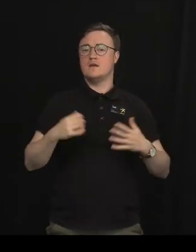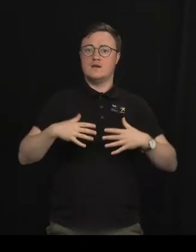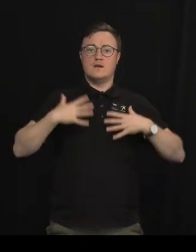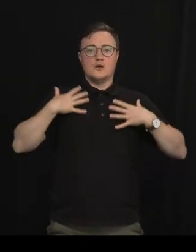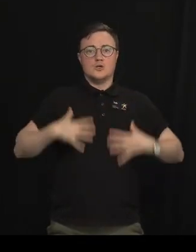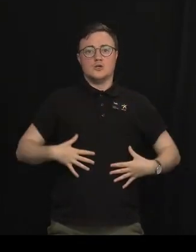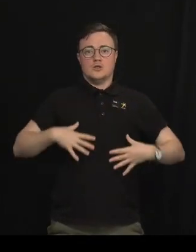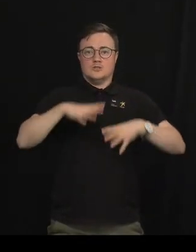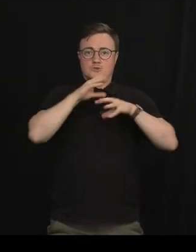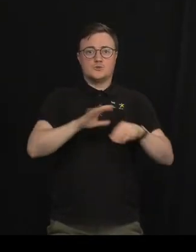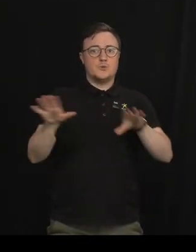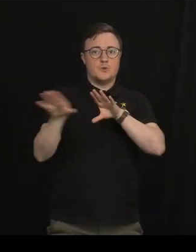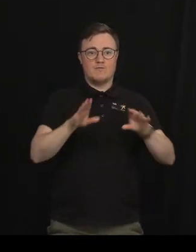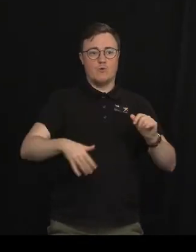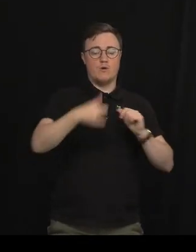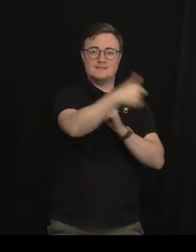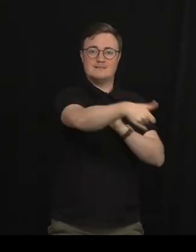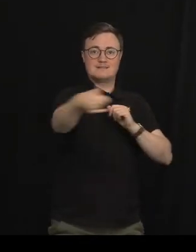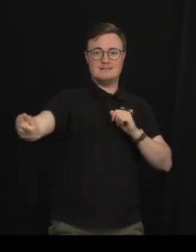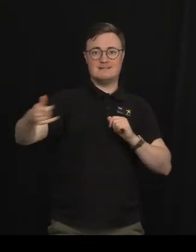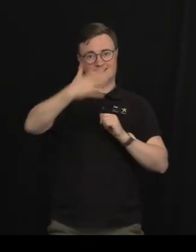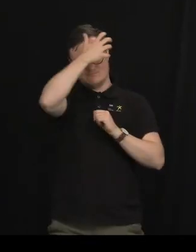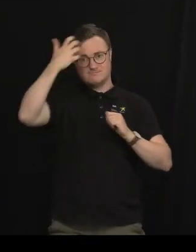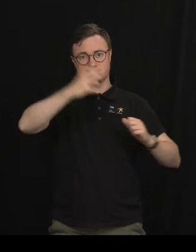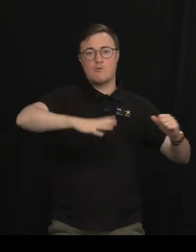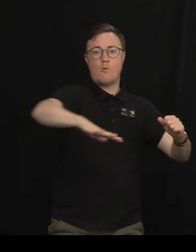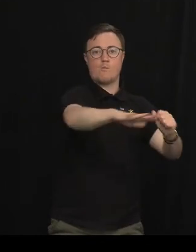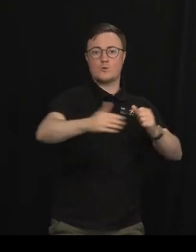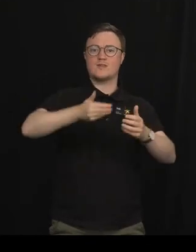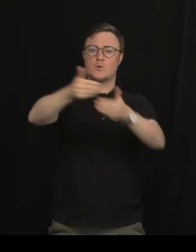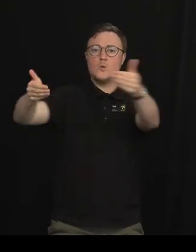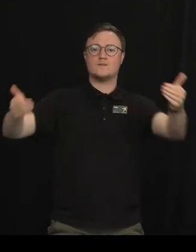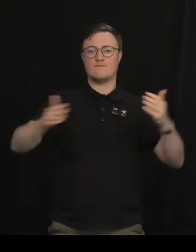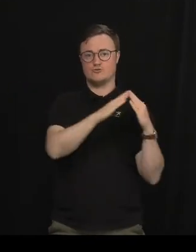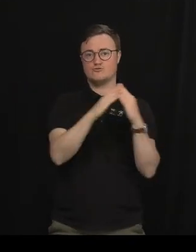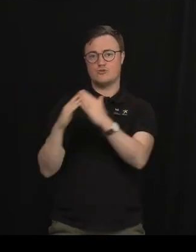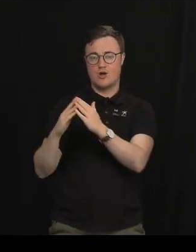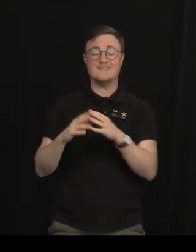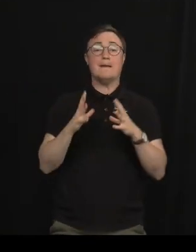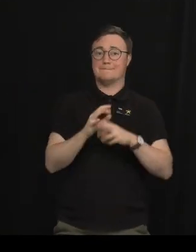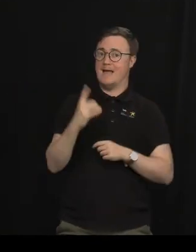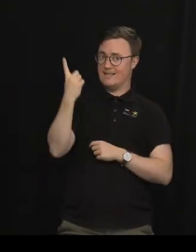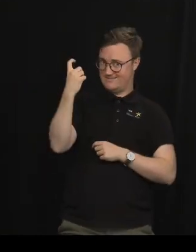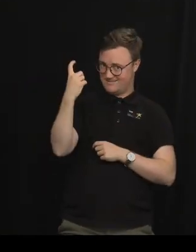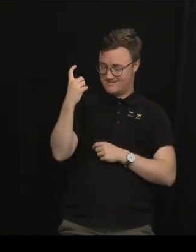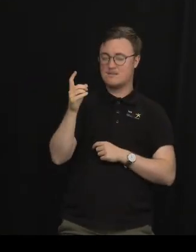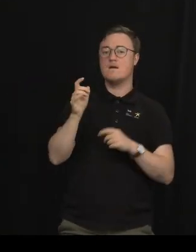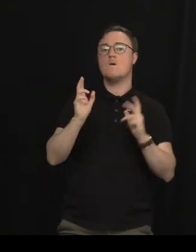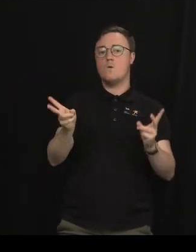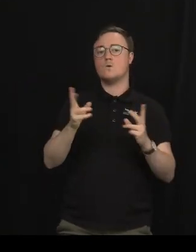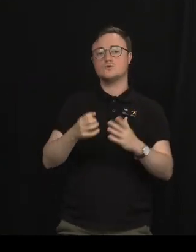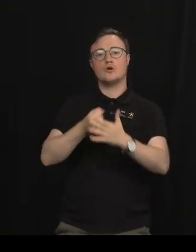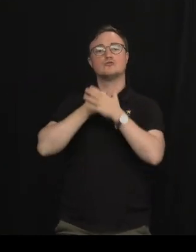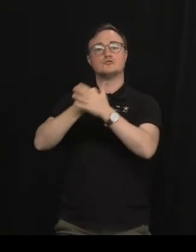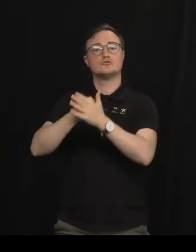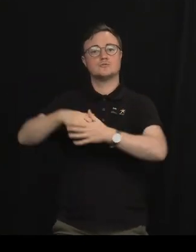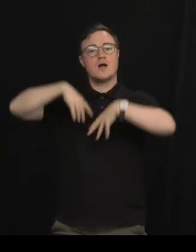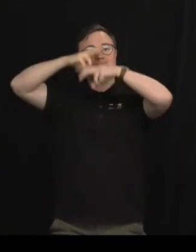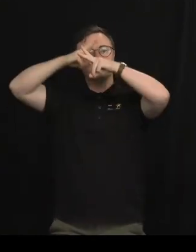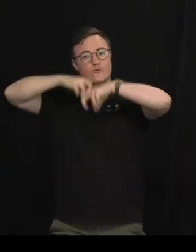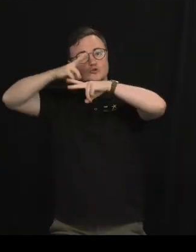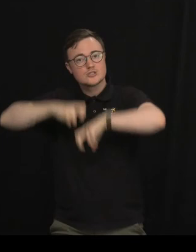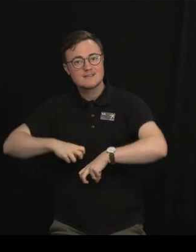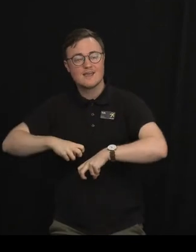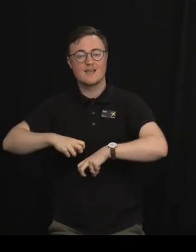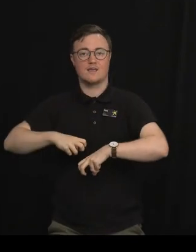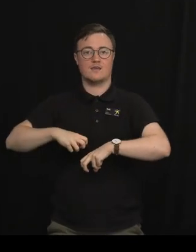healthcare in the really rural areas, but also in the other end, sort of supporting research or